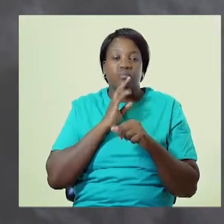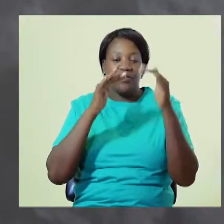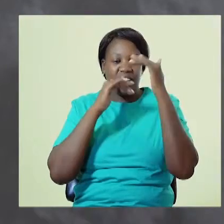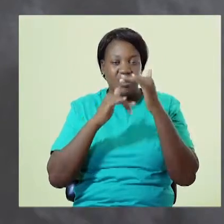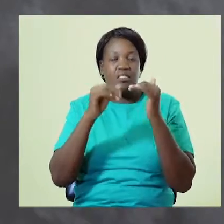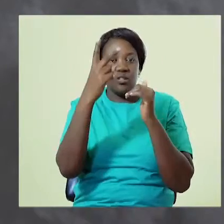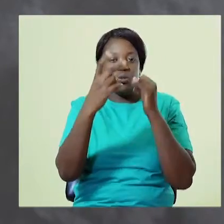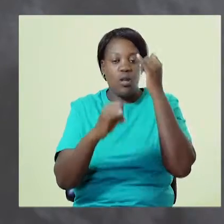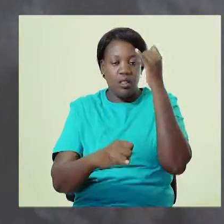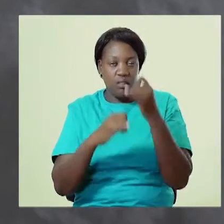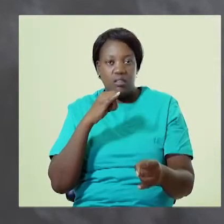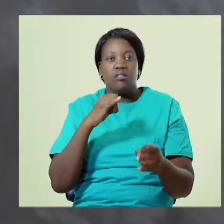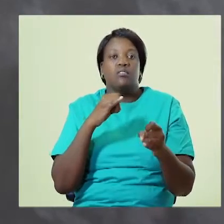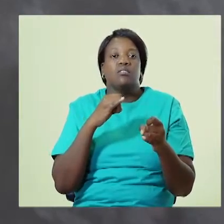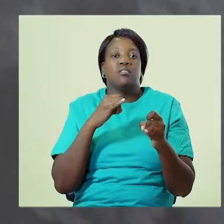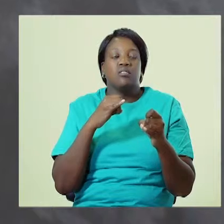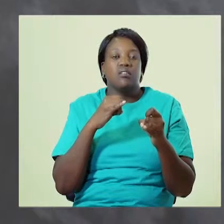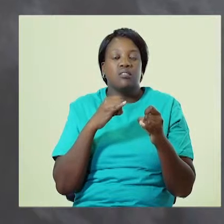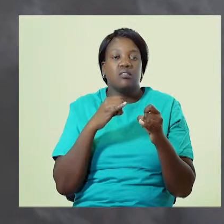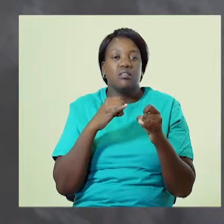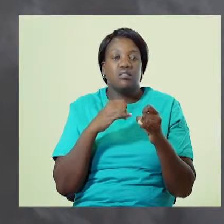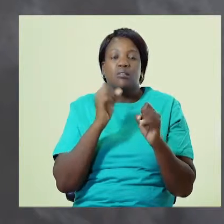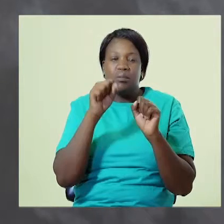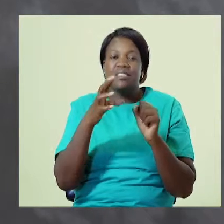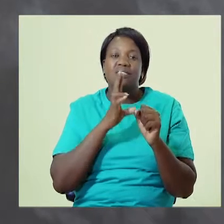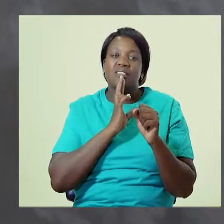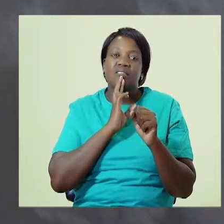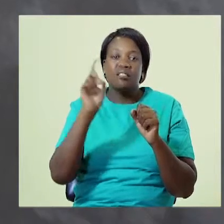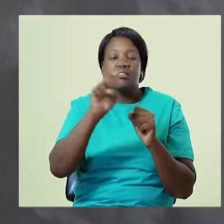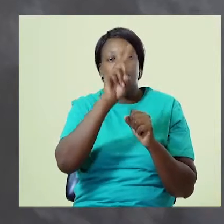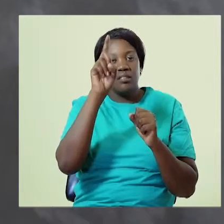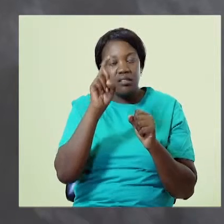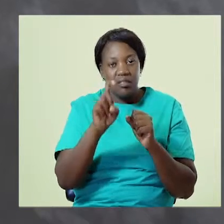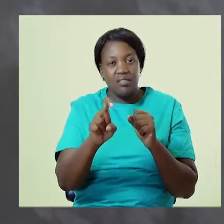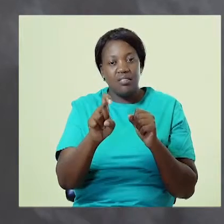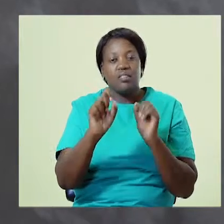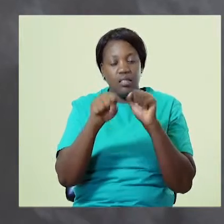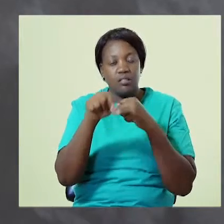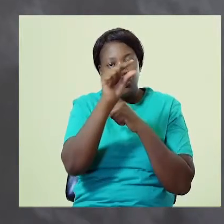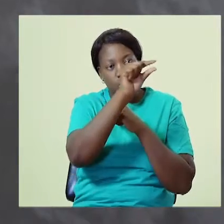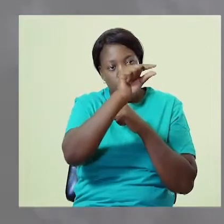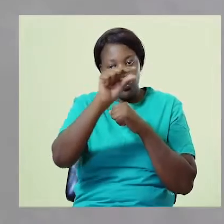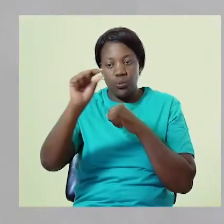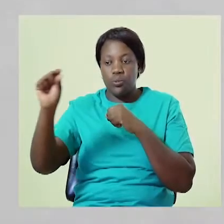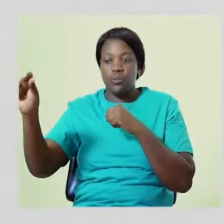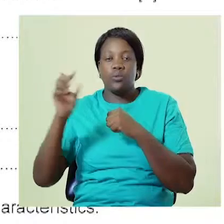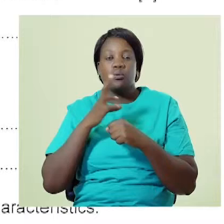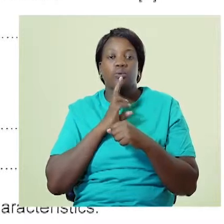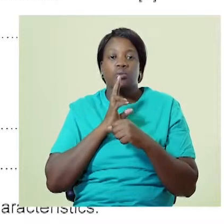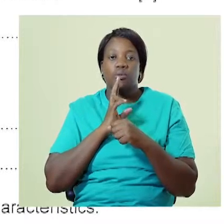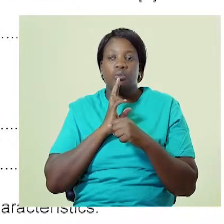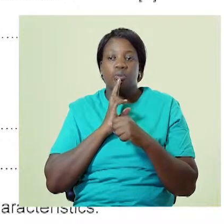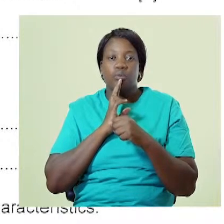is the last part of the paper, you will have to respond to questions requiring you to write sentence length answers, including